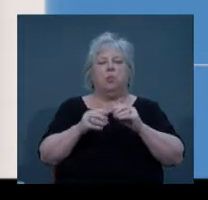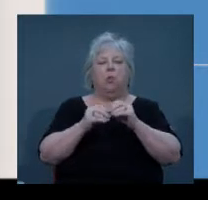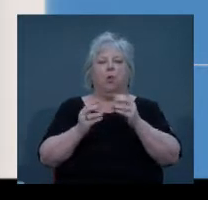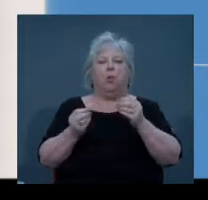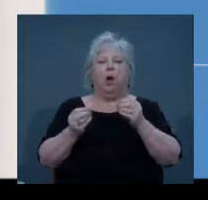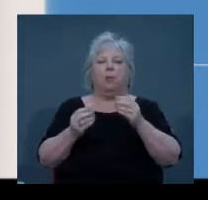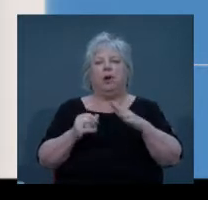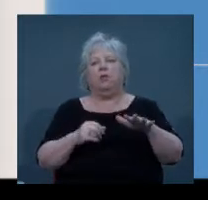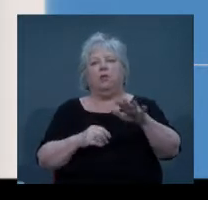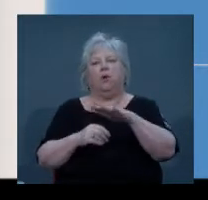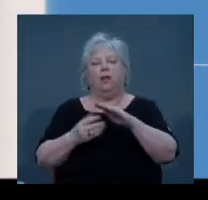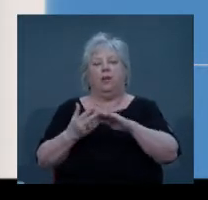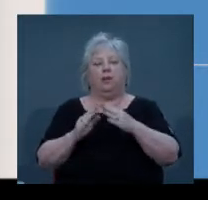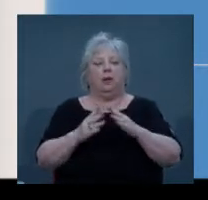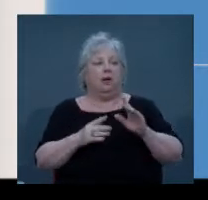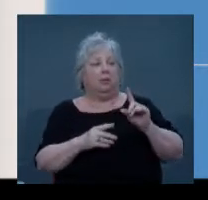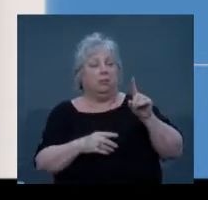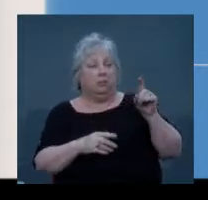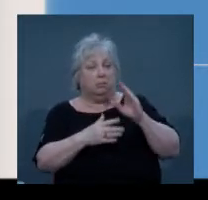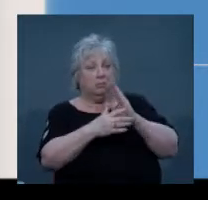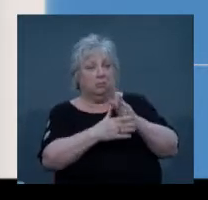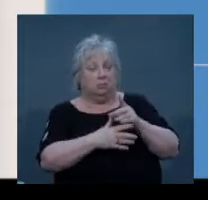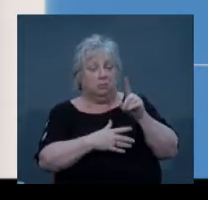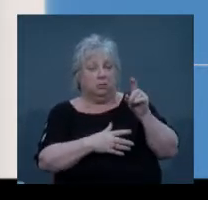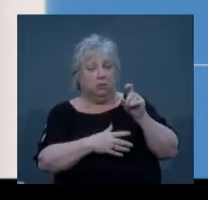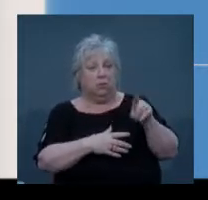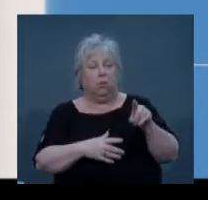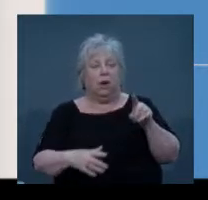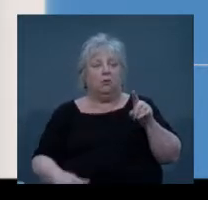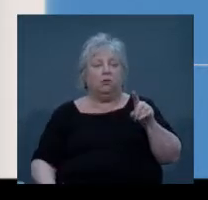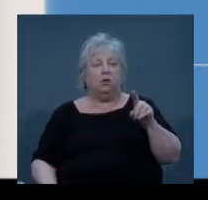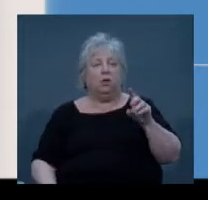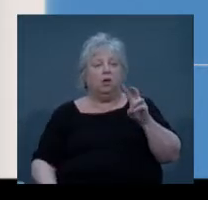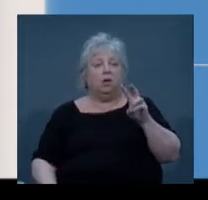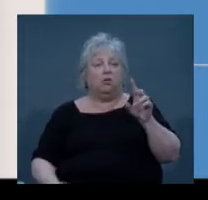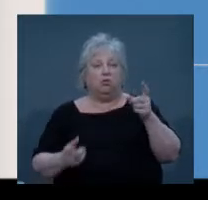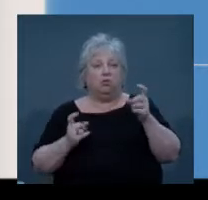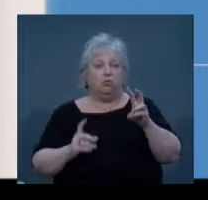ask ask a question here while we're on this section?